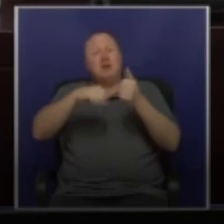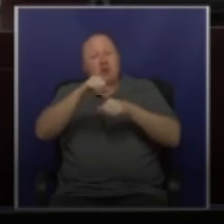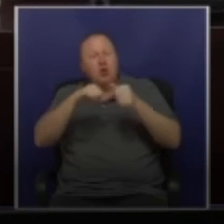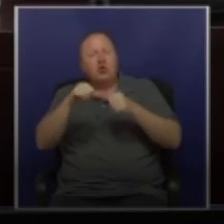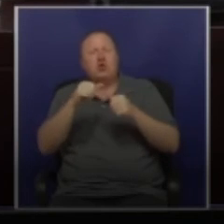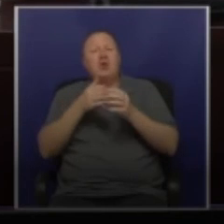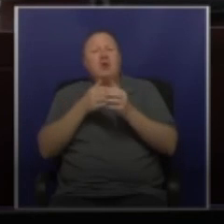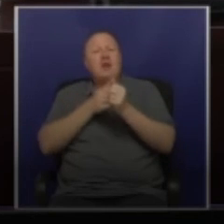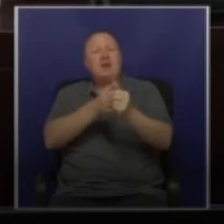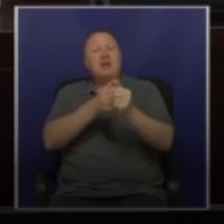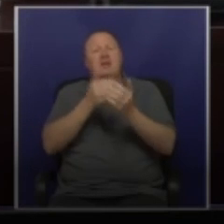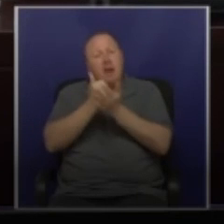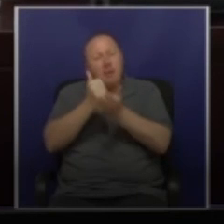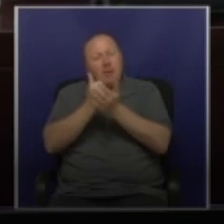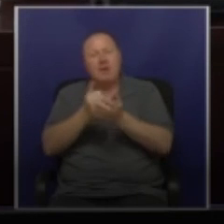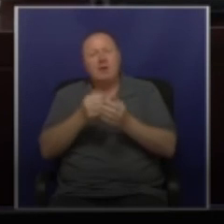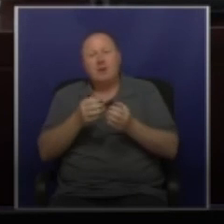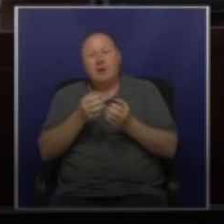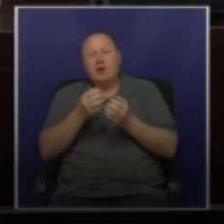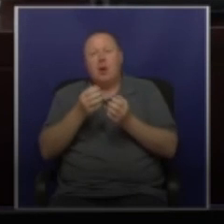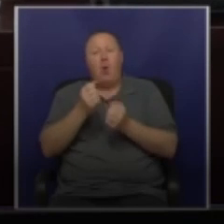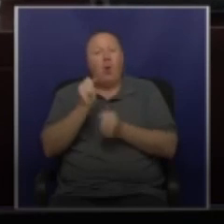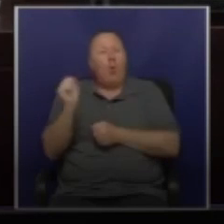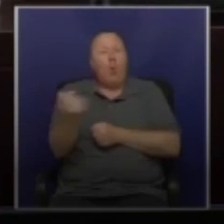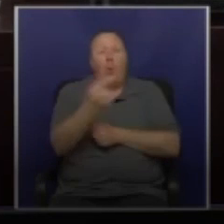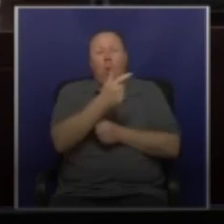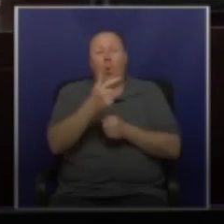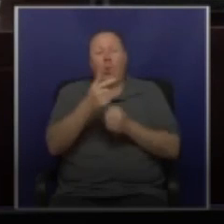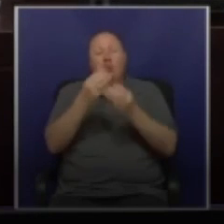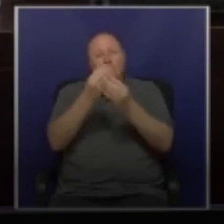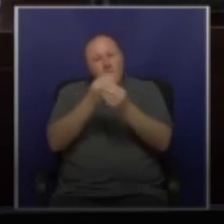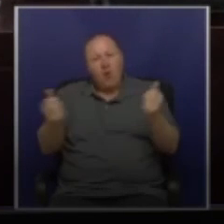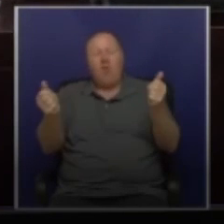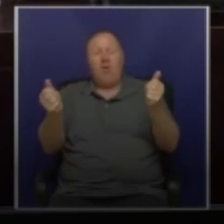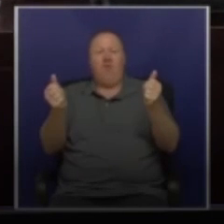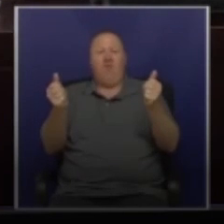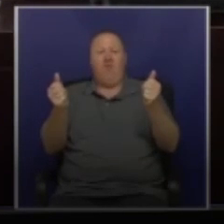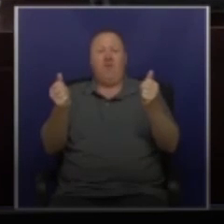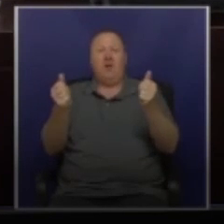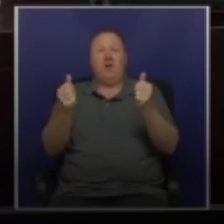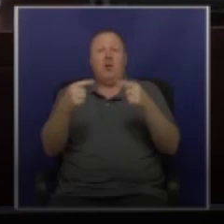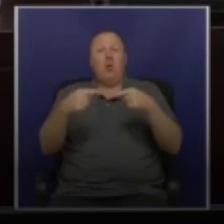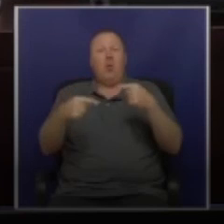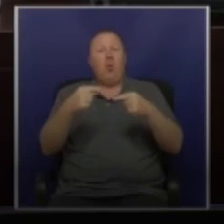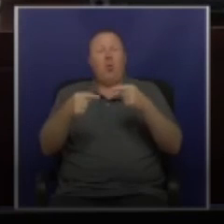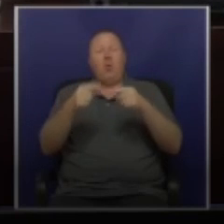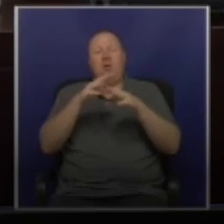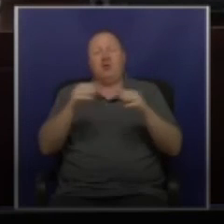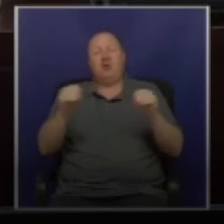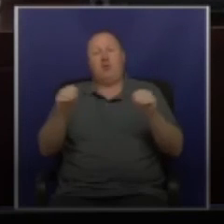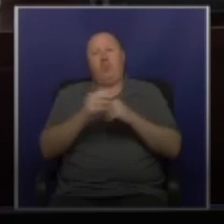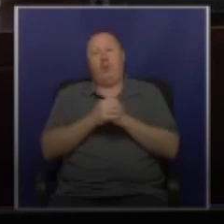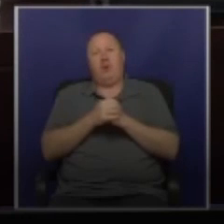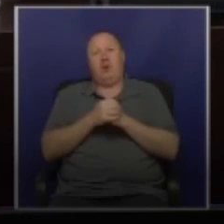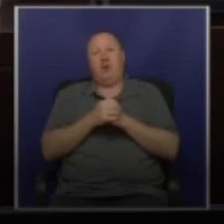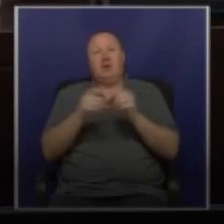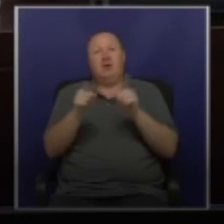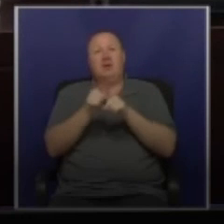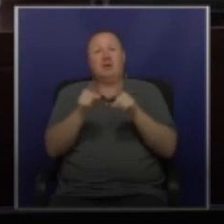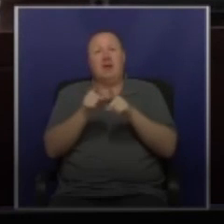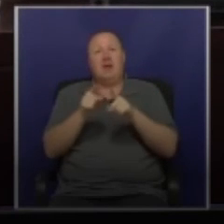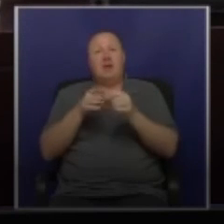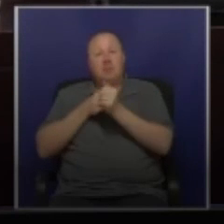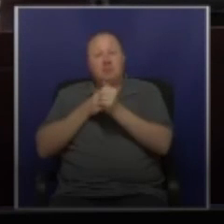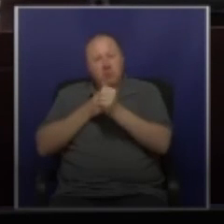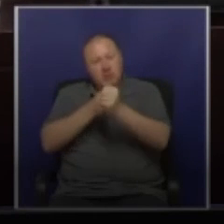together and to offer our mutual assistance in finding resolution to this abhorrent crisis and mapping a pathway to lasting